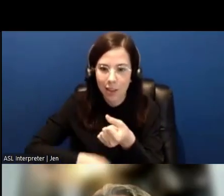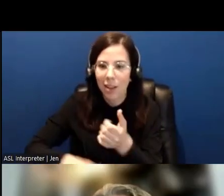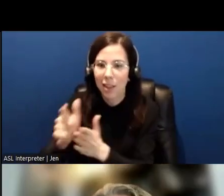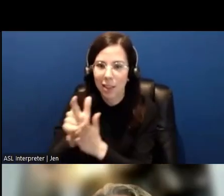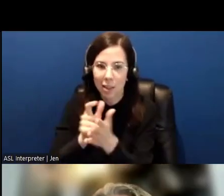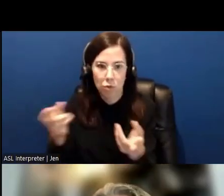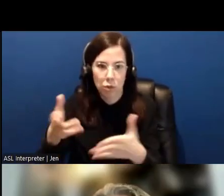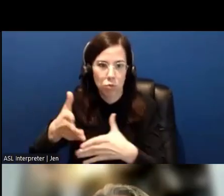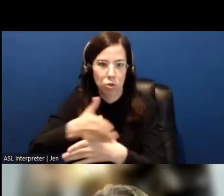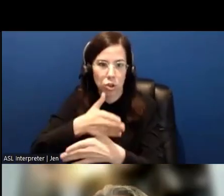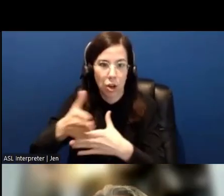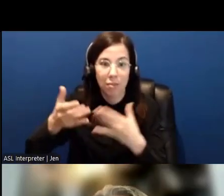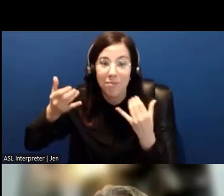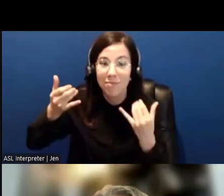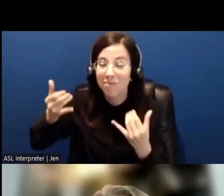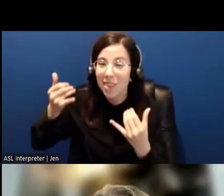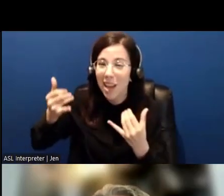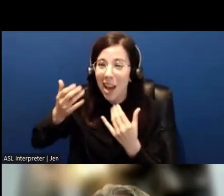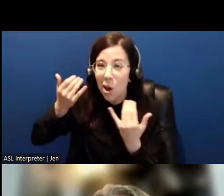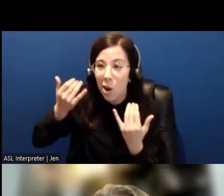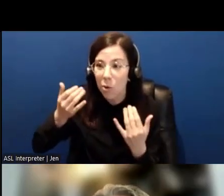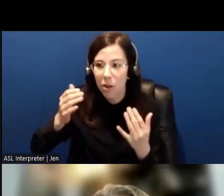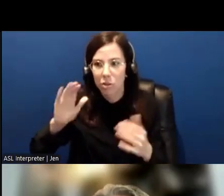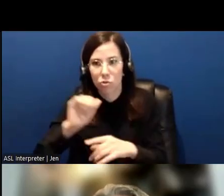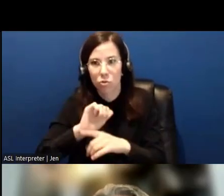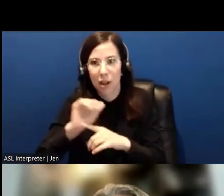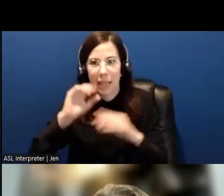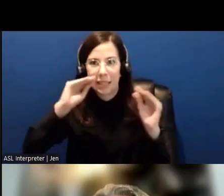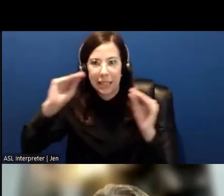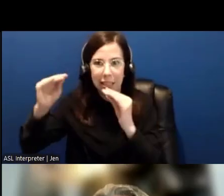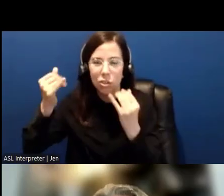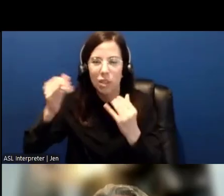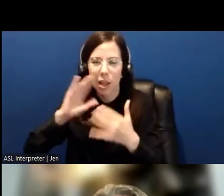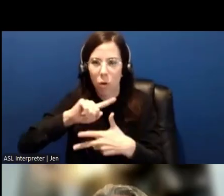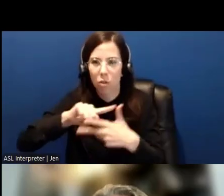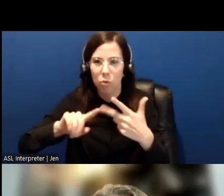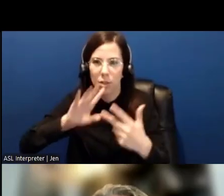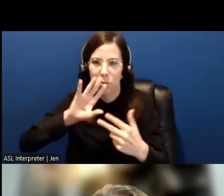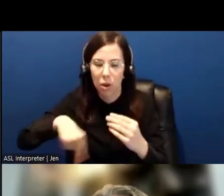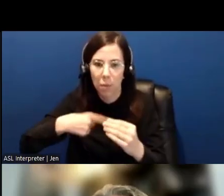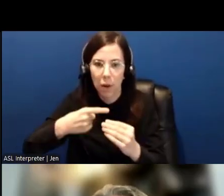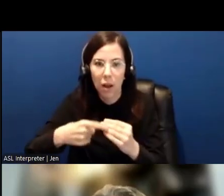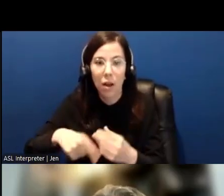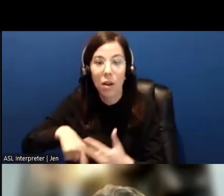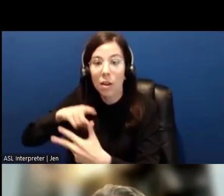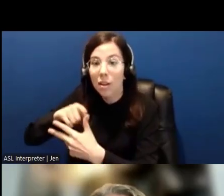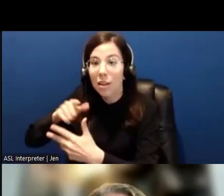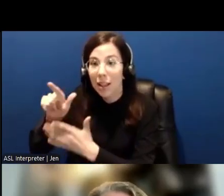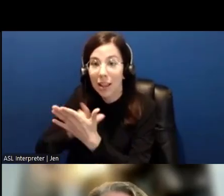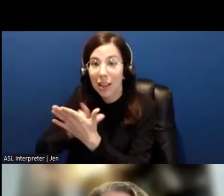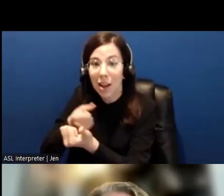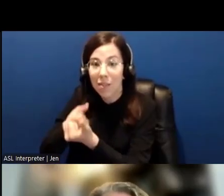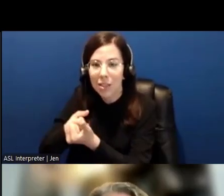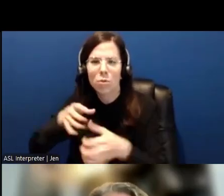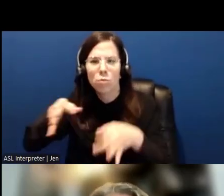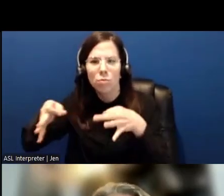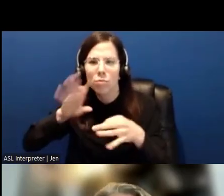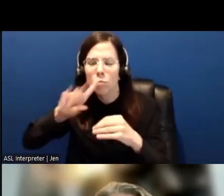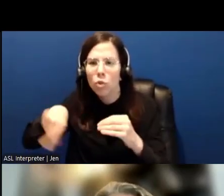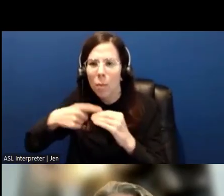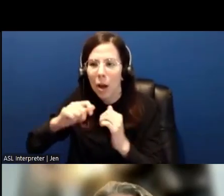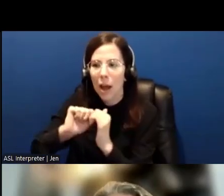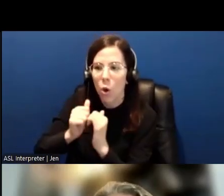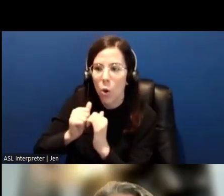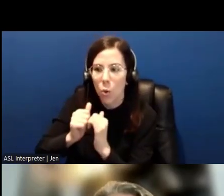doing today with NOVA will hit each of those. On the legal advocacy side, we're going to talk about the how-to. Ruth